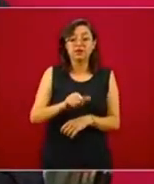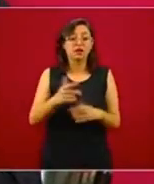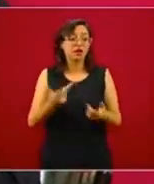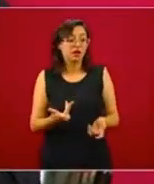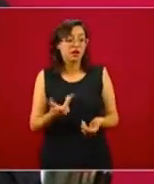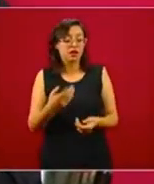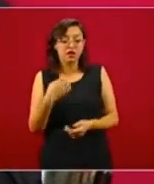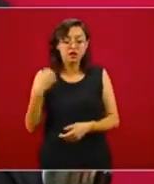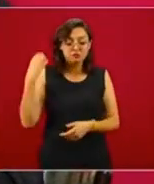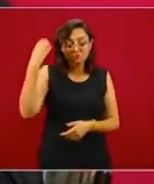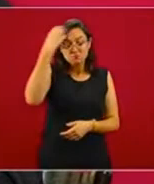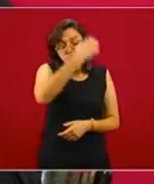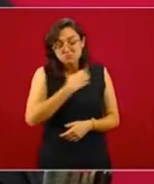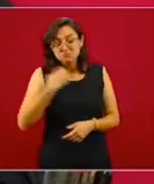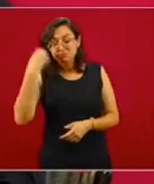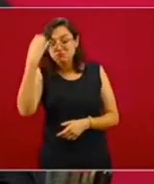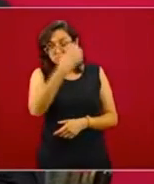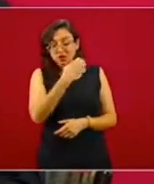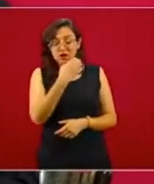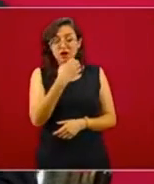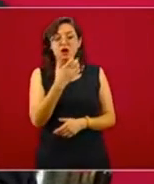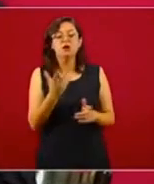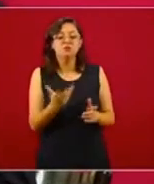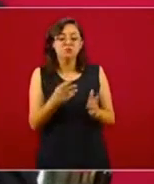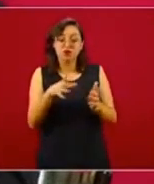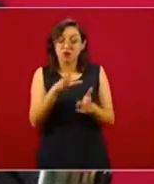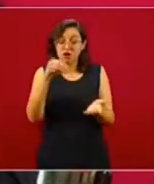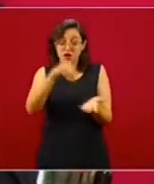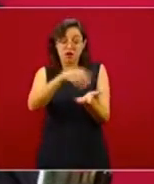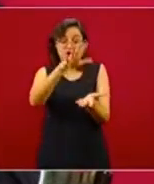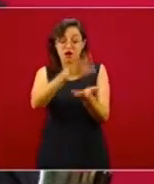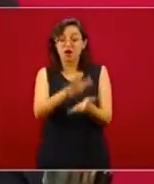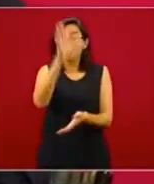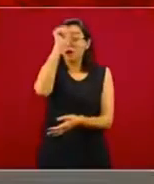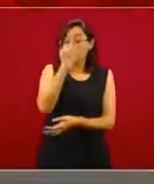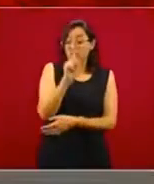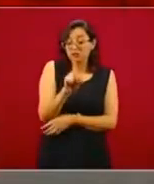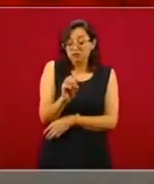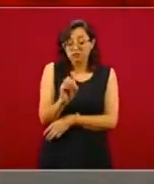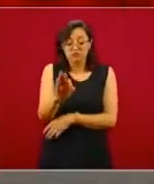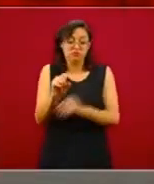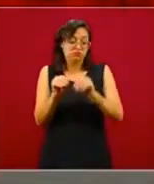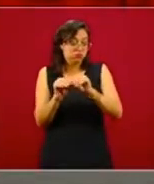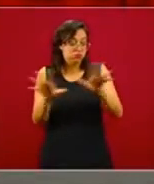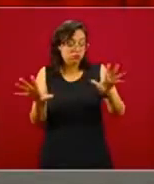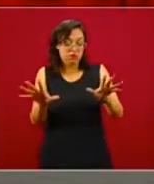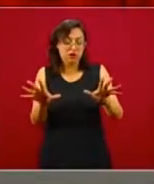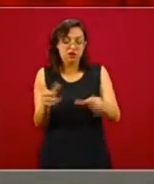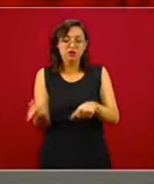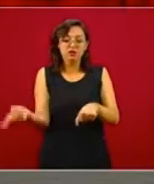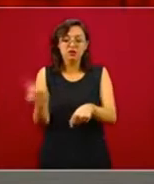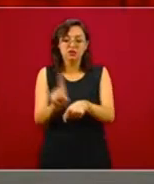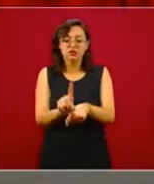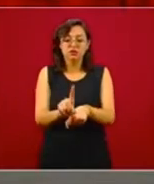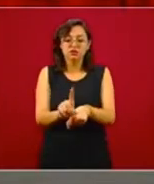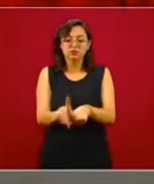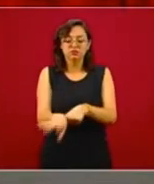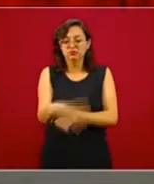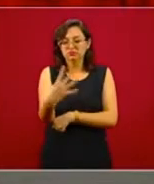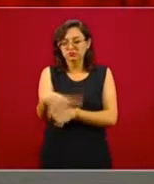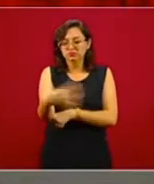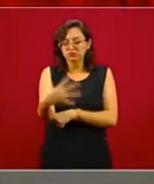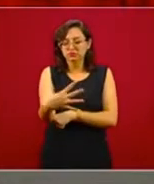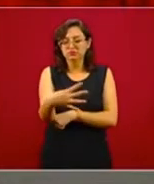non-compliance, whenever we have the self-assessment in order to work. And this is the agreement as it was published in